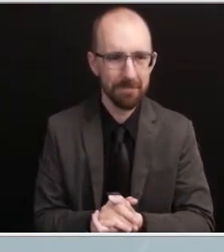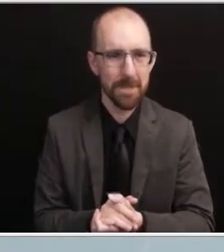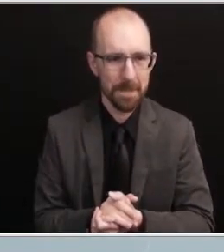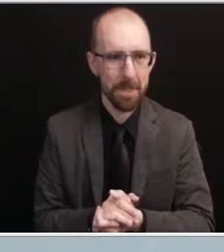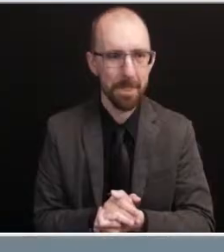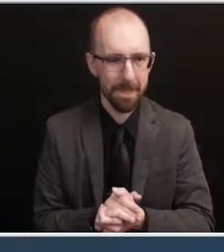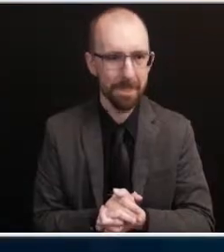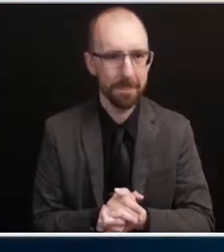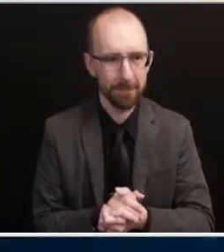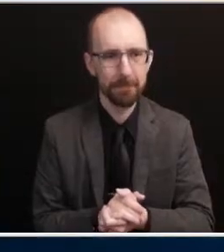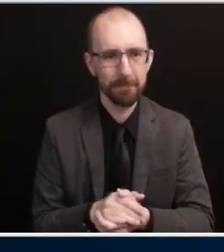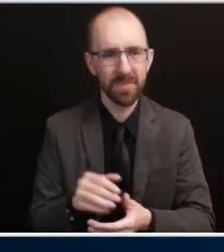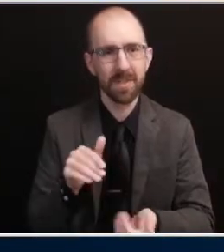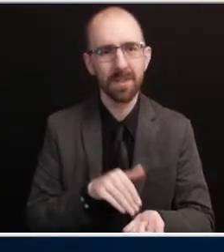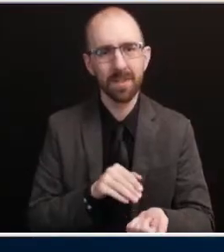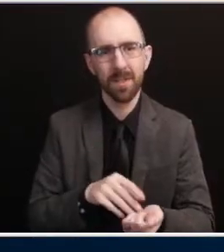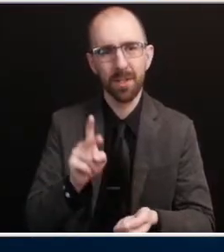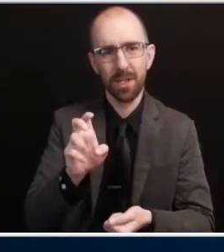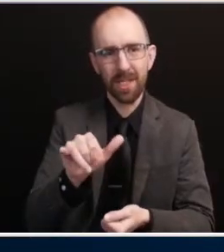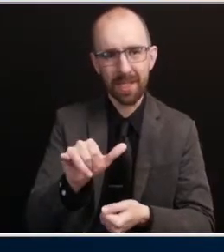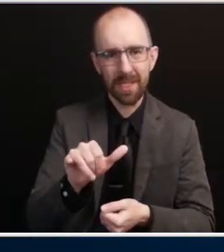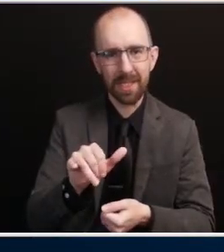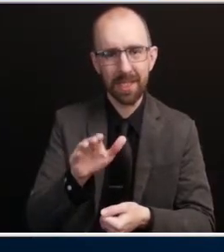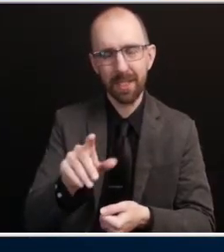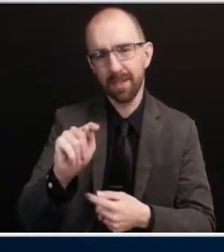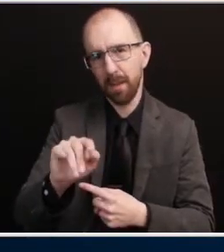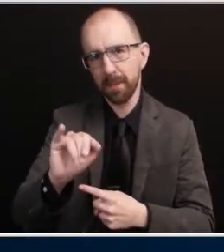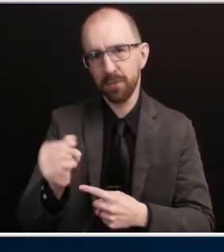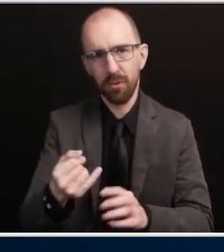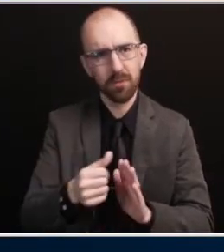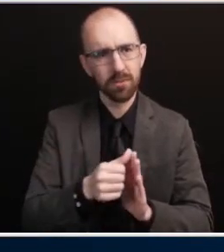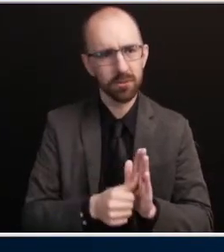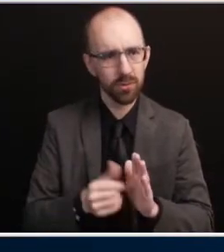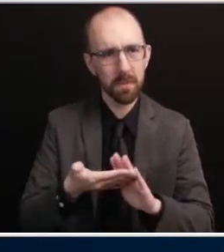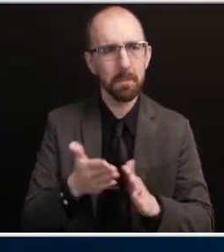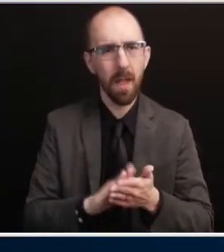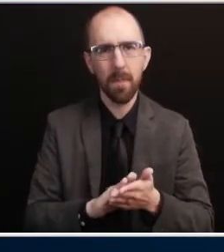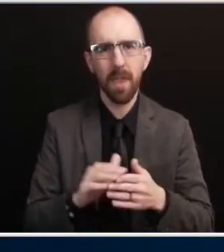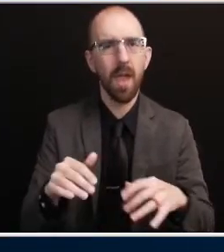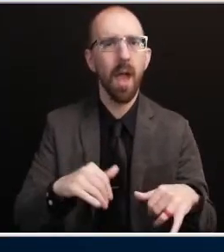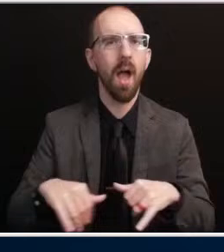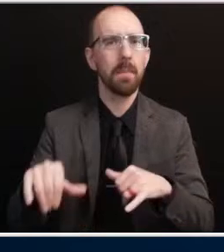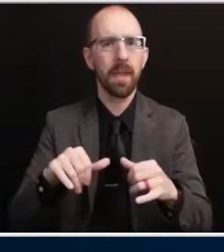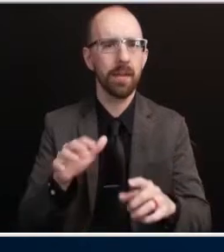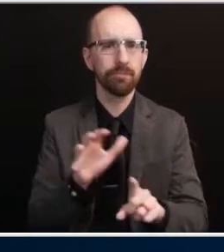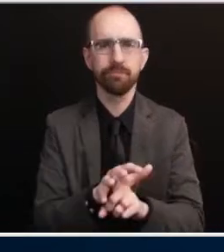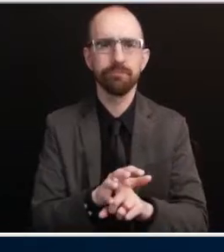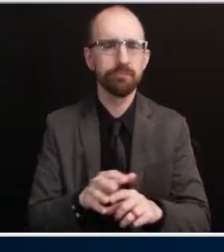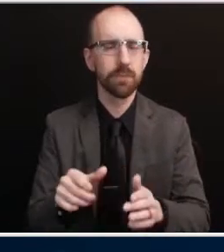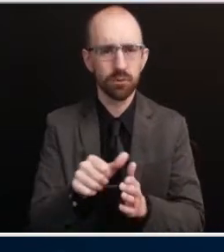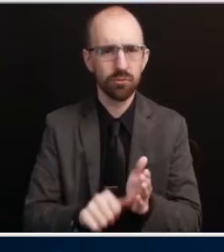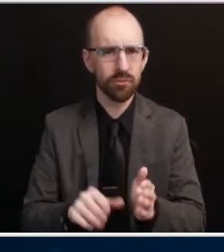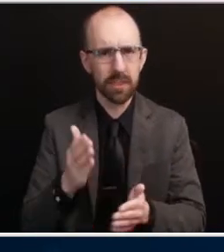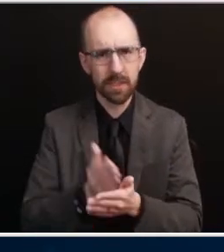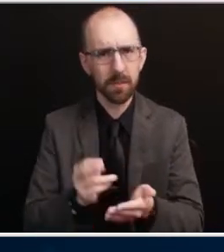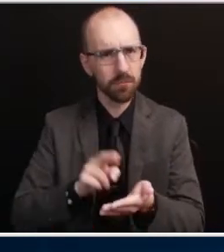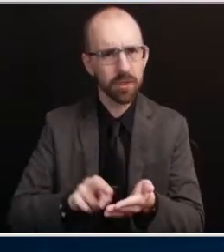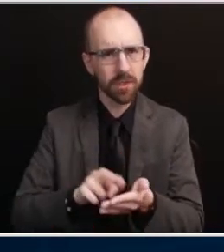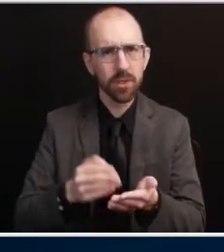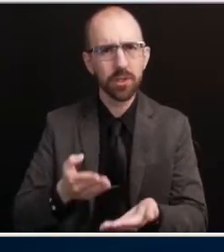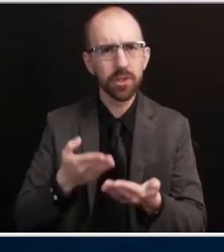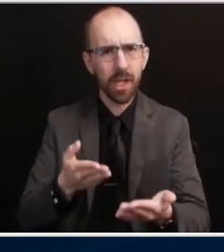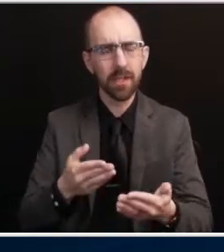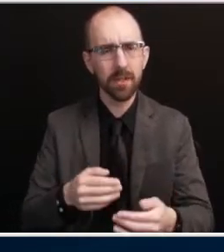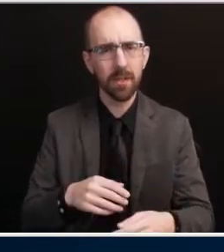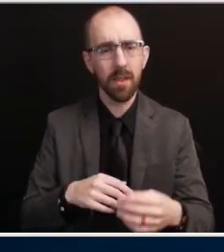Dr. Key, Tommy John surgery is becoming a very common surgery, with some research suggesting more than 1 out of every